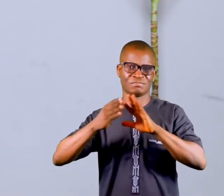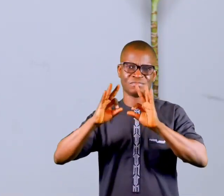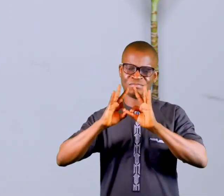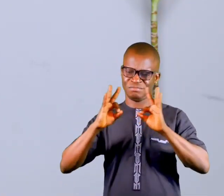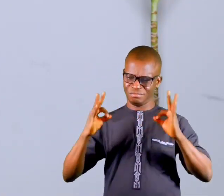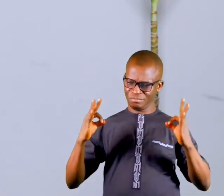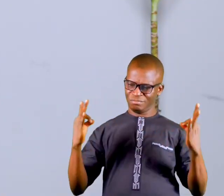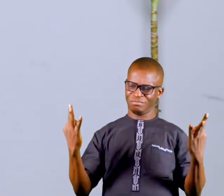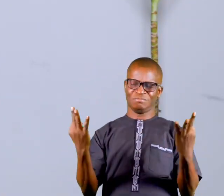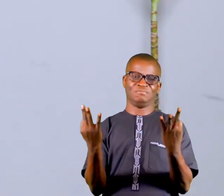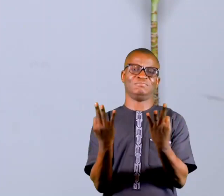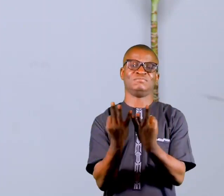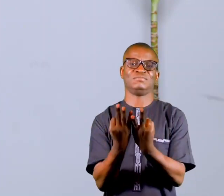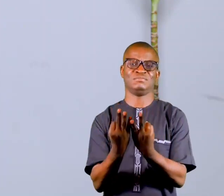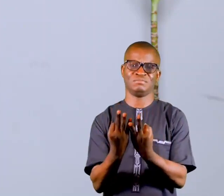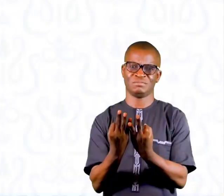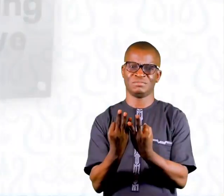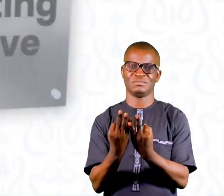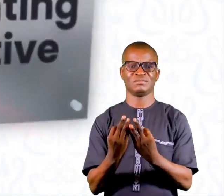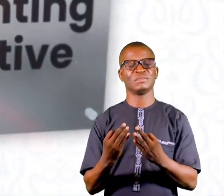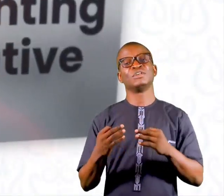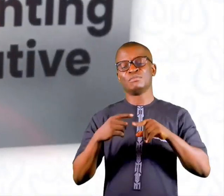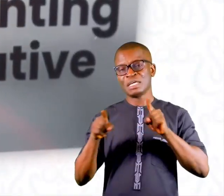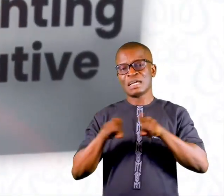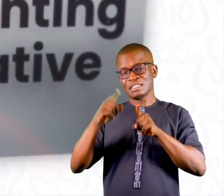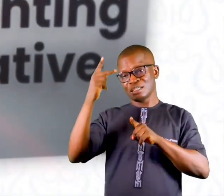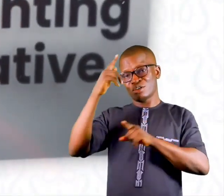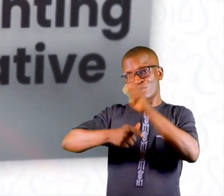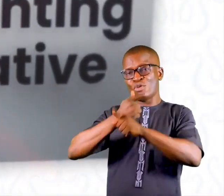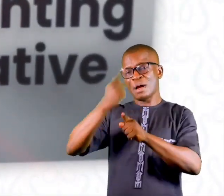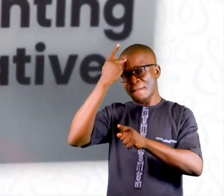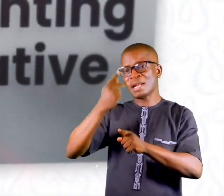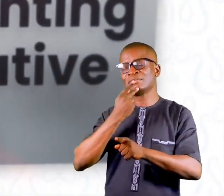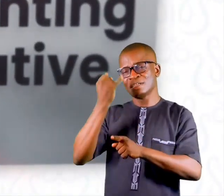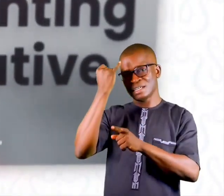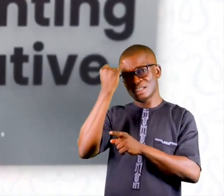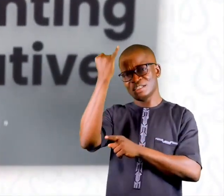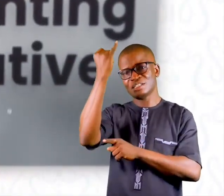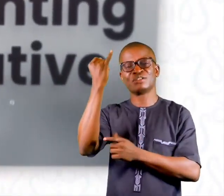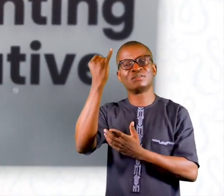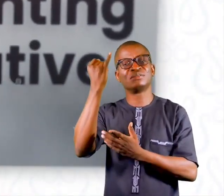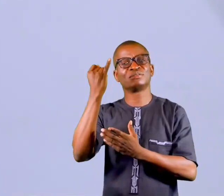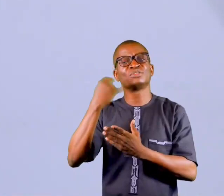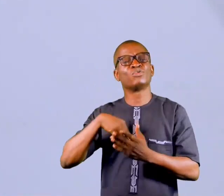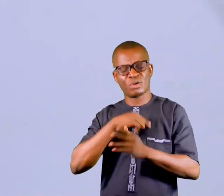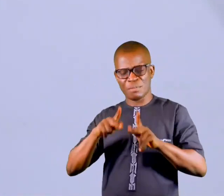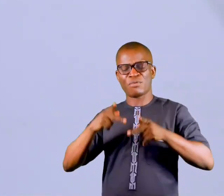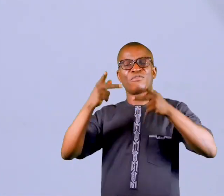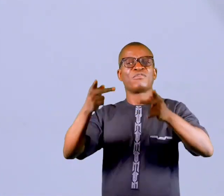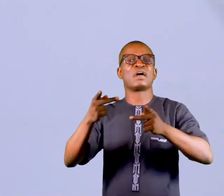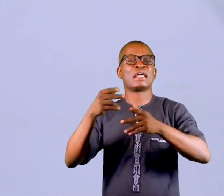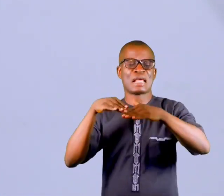of violence just continues. At the Global Parenting Initiative, our aim is to provide